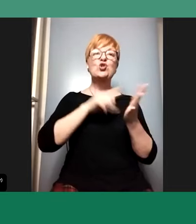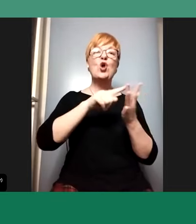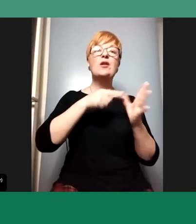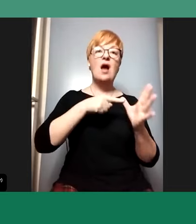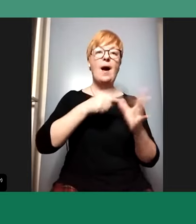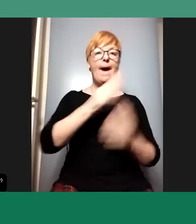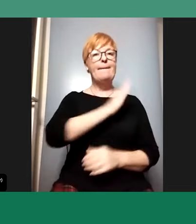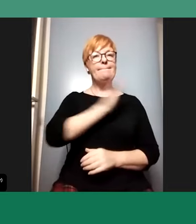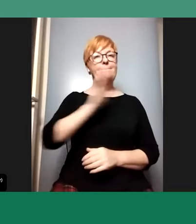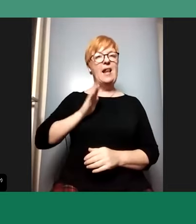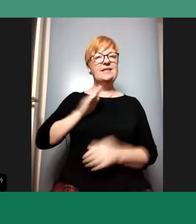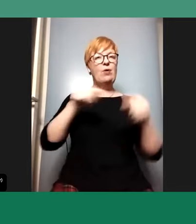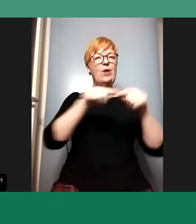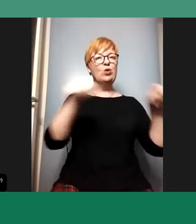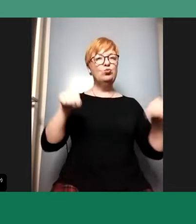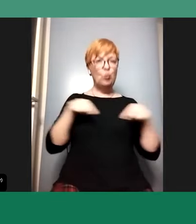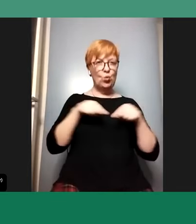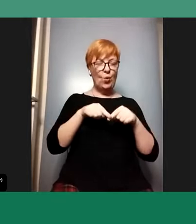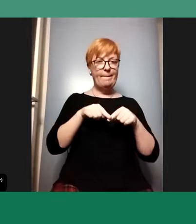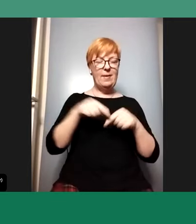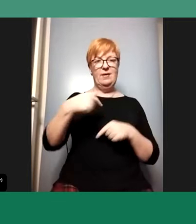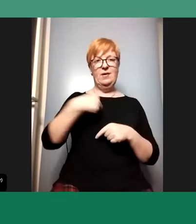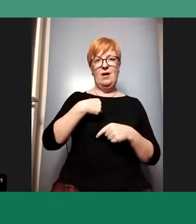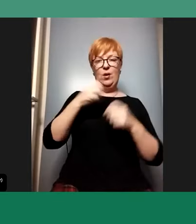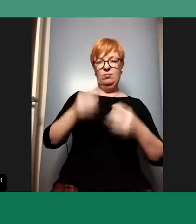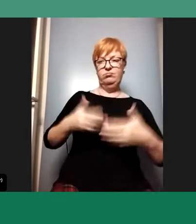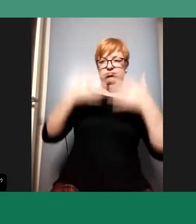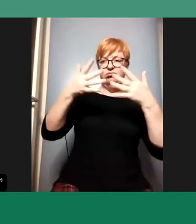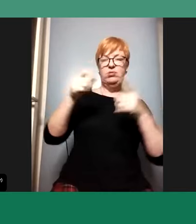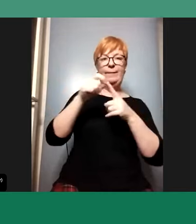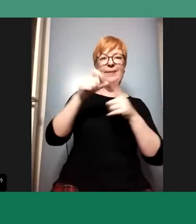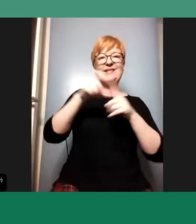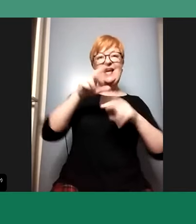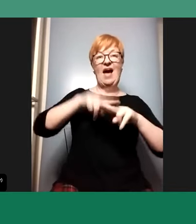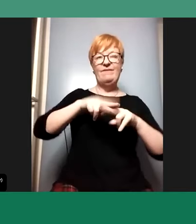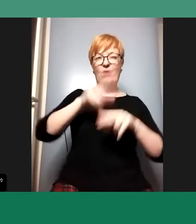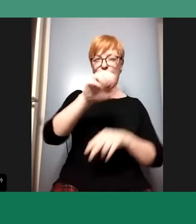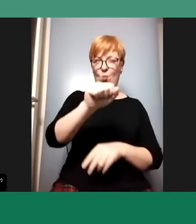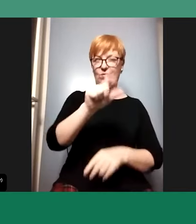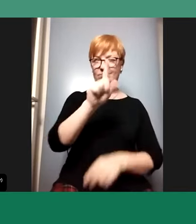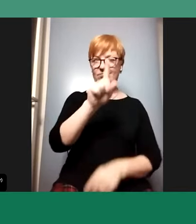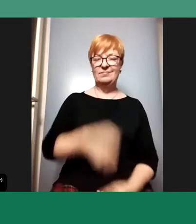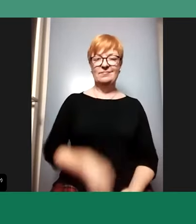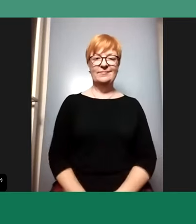pulling up a better PDF. Just give me one sec.